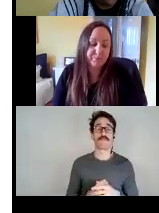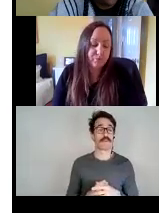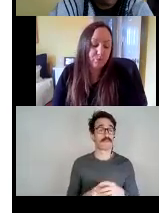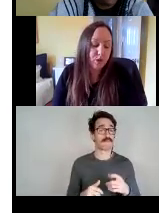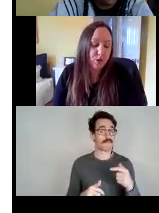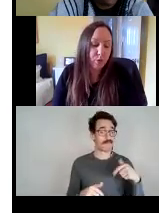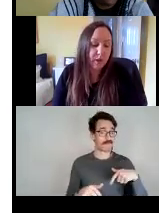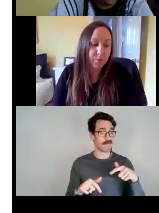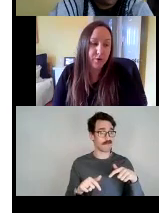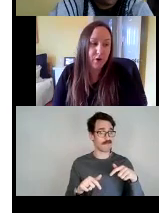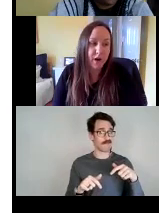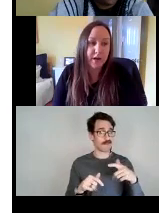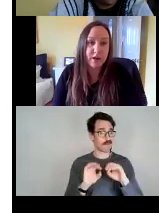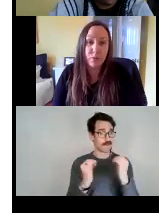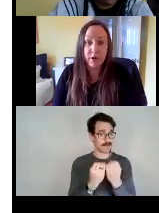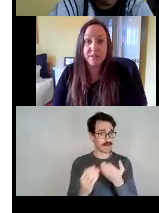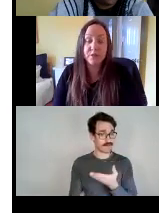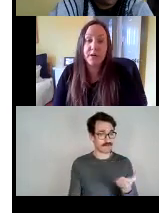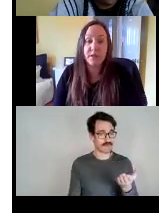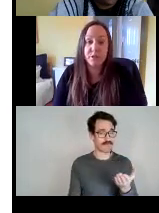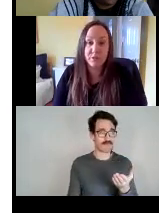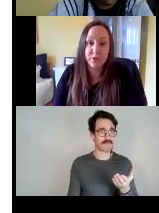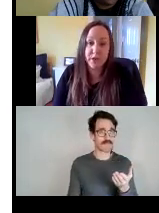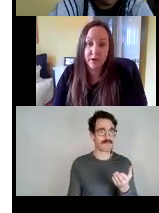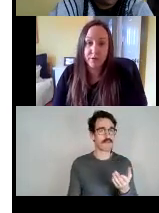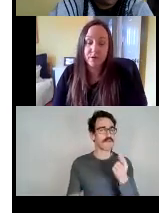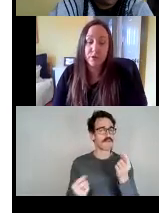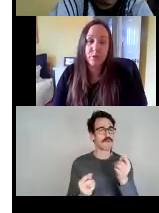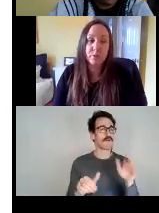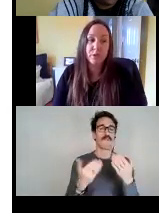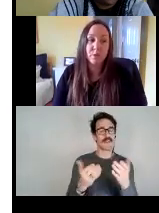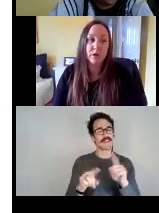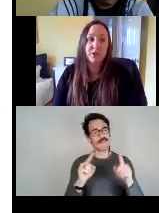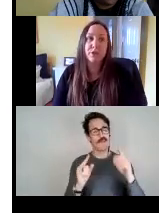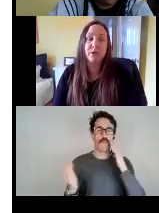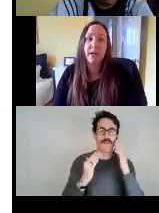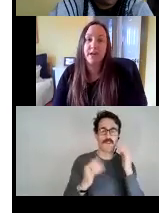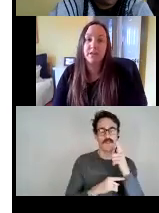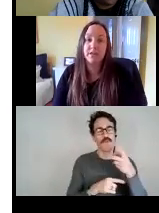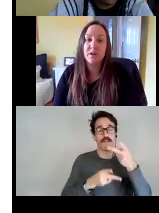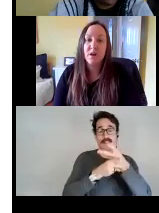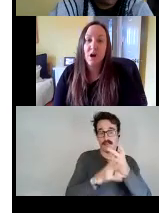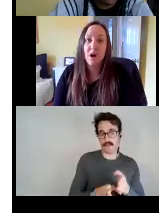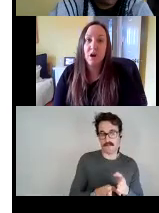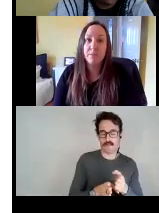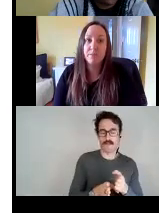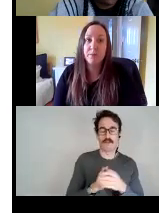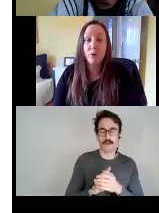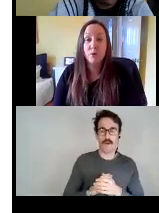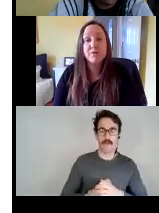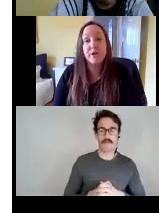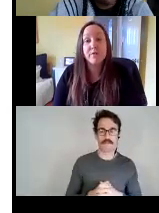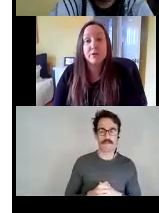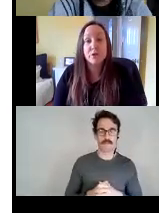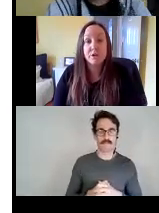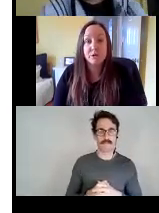organization, we provide awareness and recognition for caregivers. So we really want to enhance the role